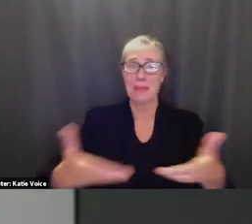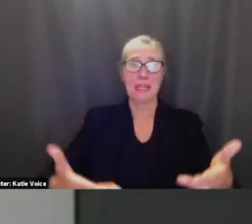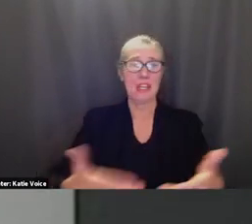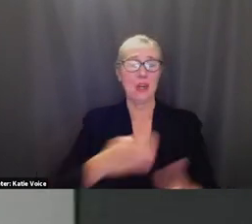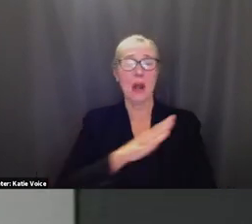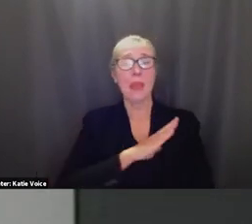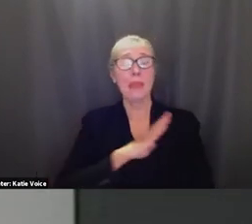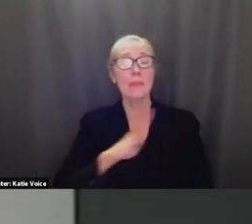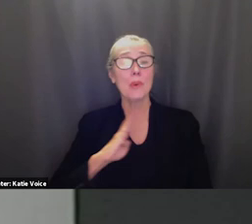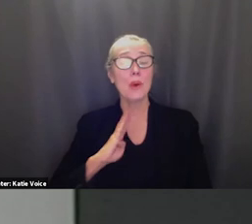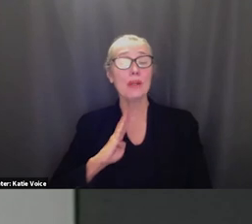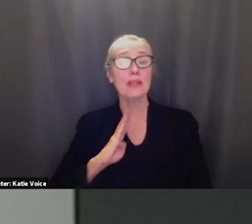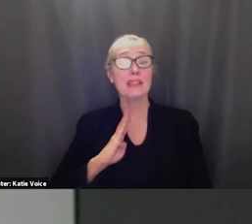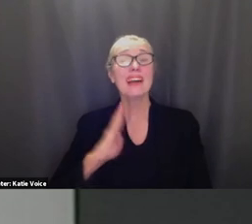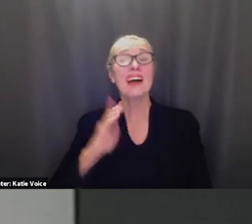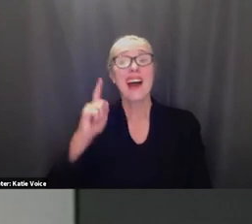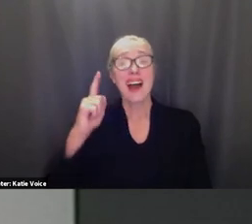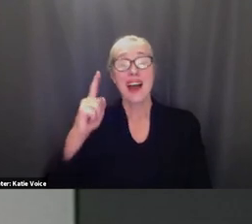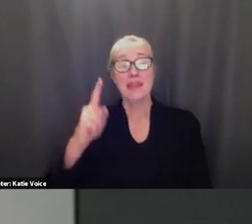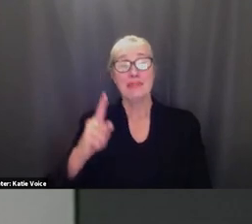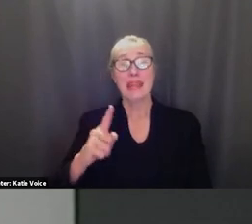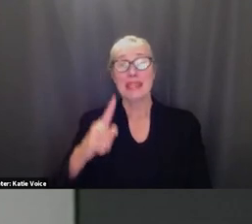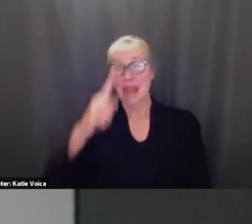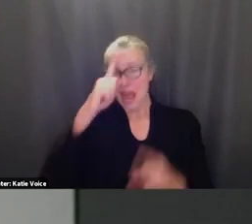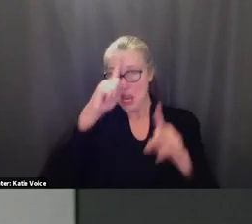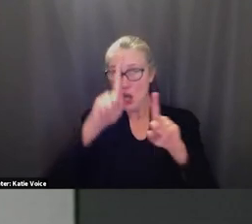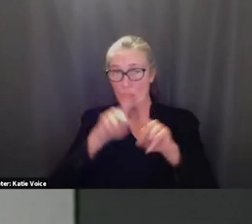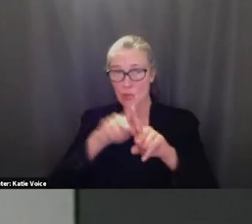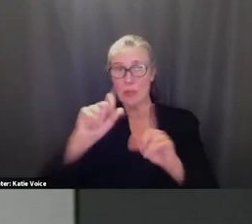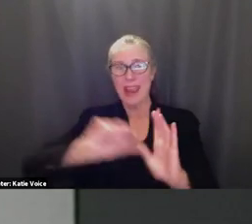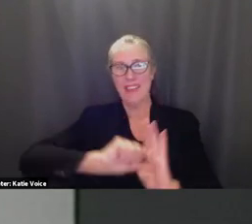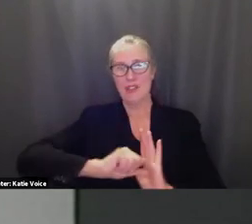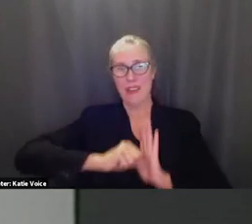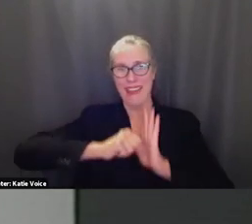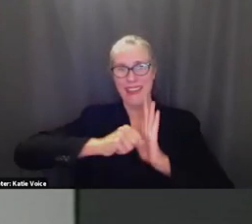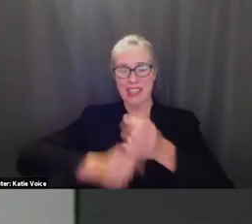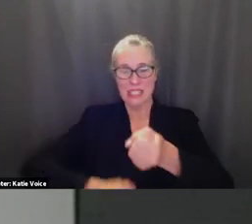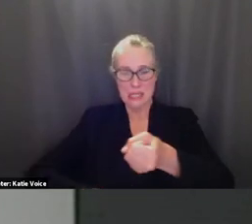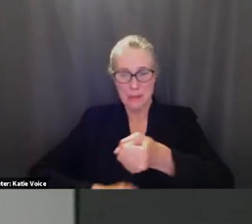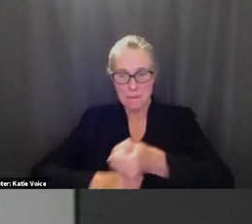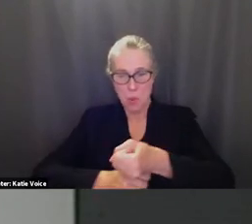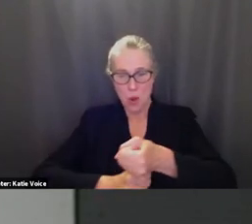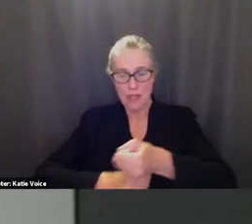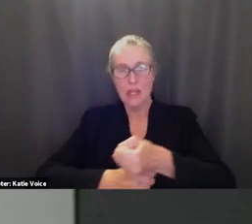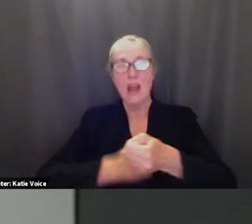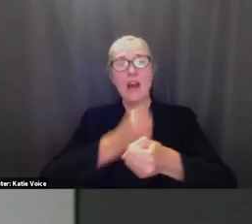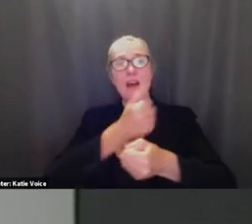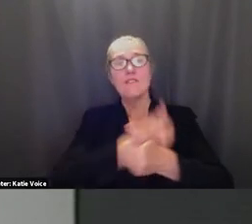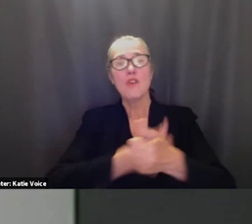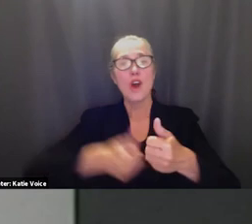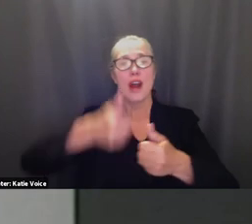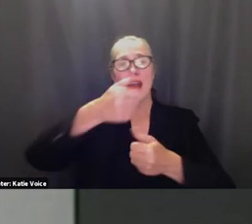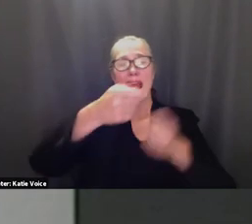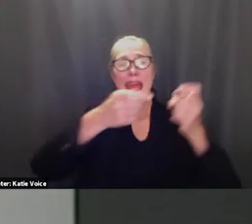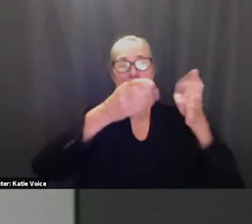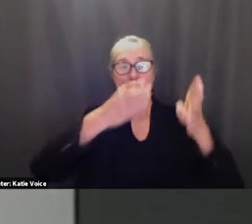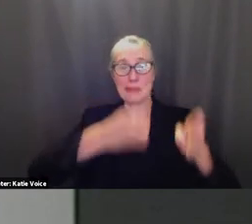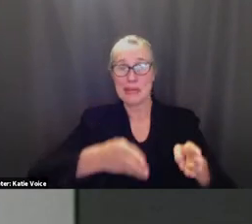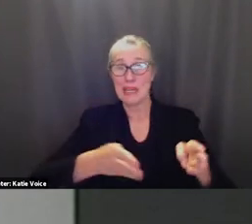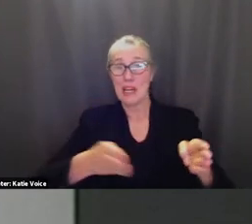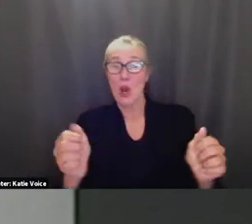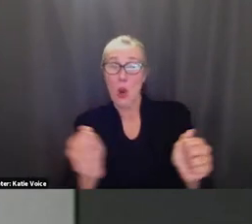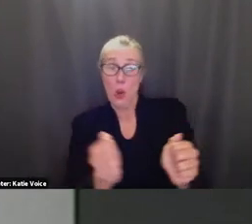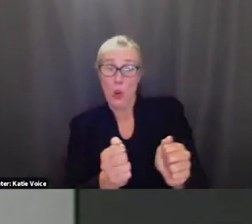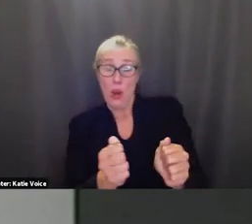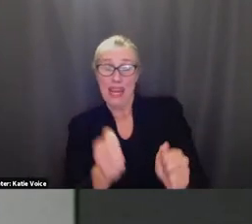that we need to emphasize support of admin because with this srd